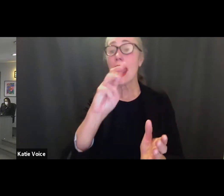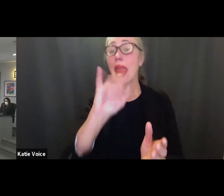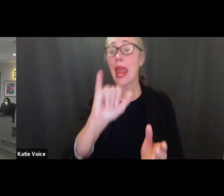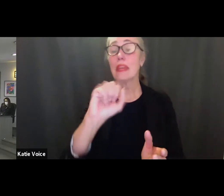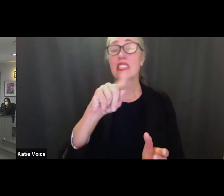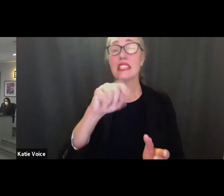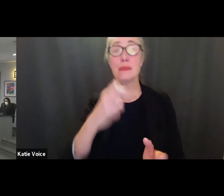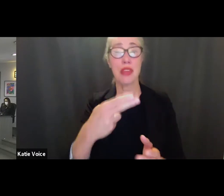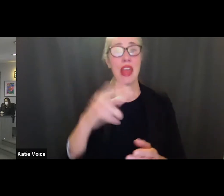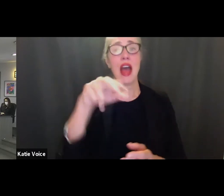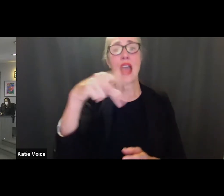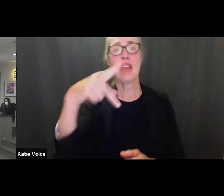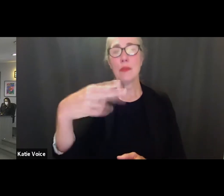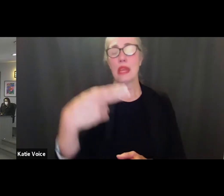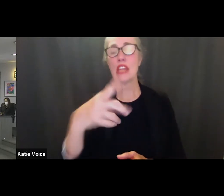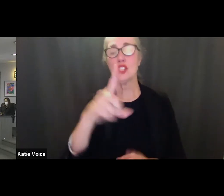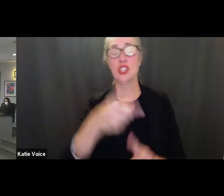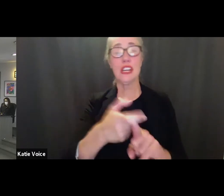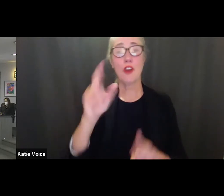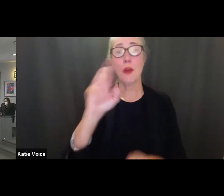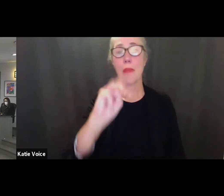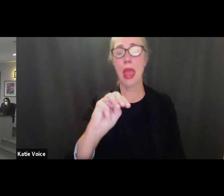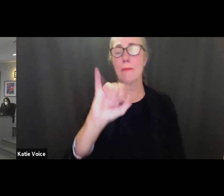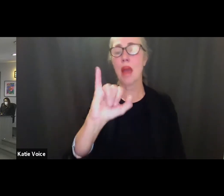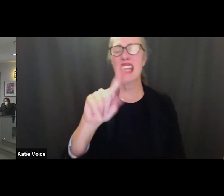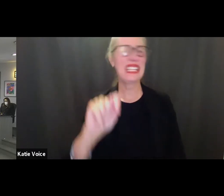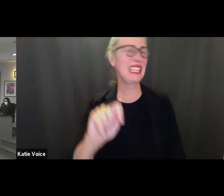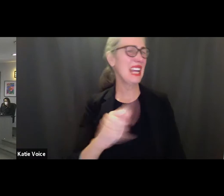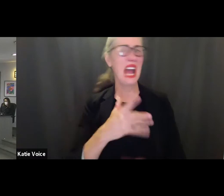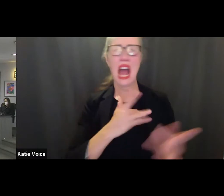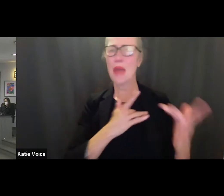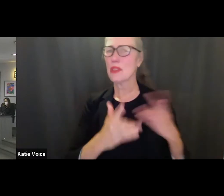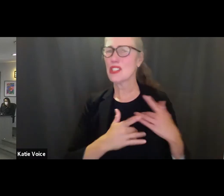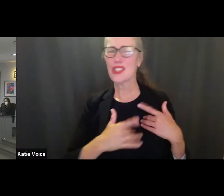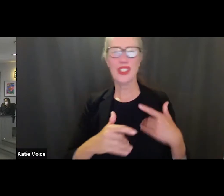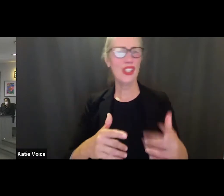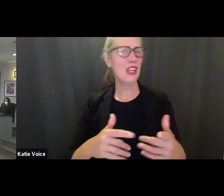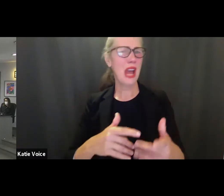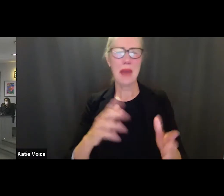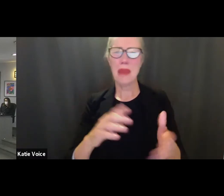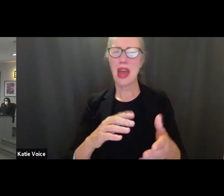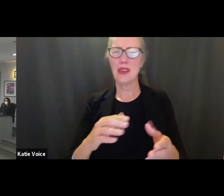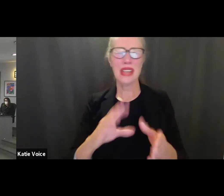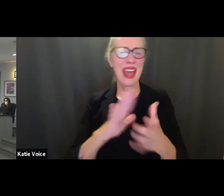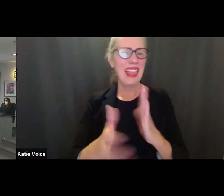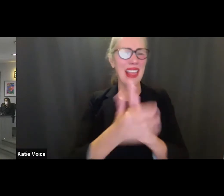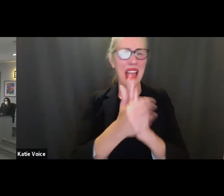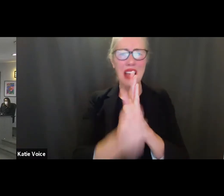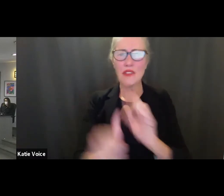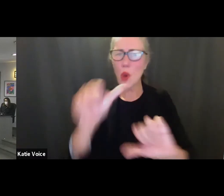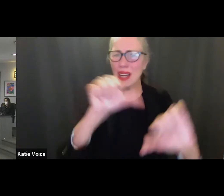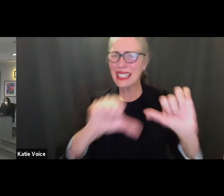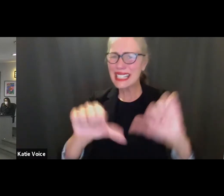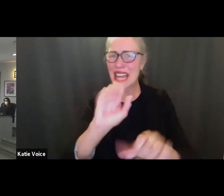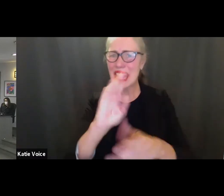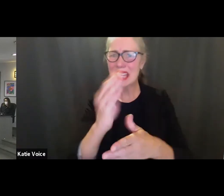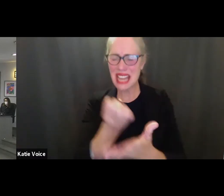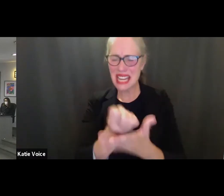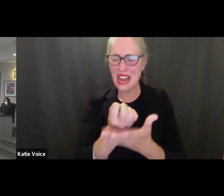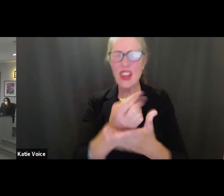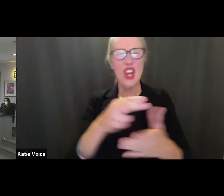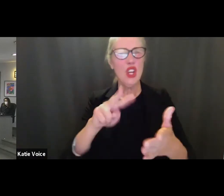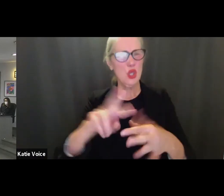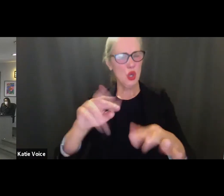MIT, and I'm very concerned about the lack of quality of science and scientific evidence being used to make